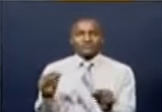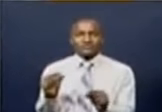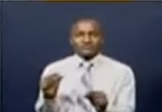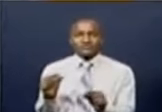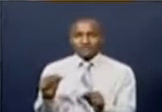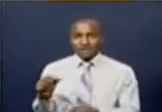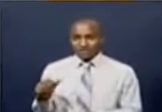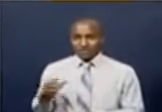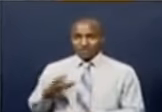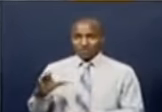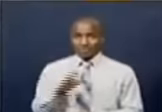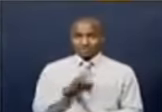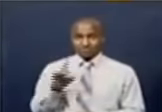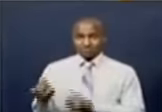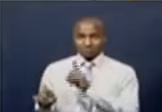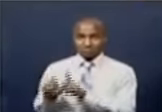open.